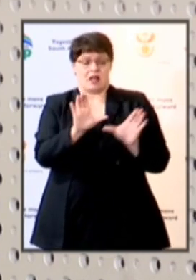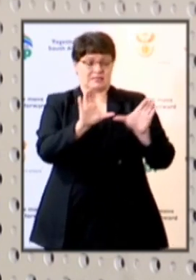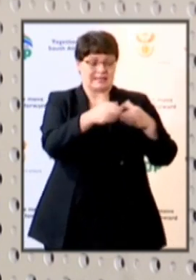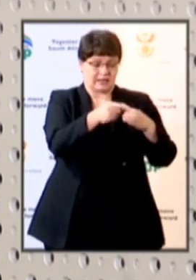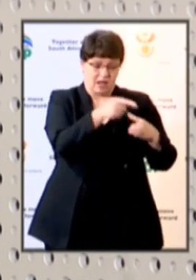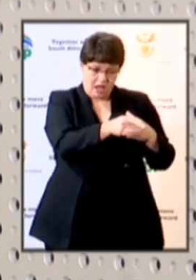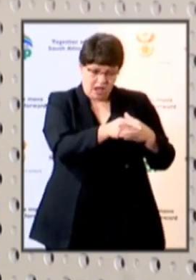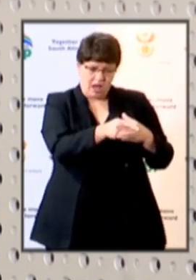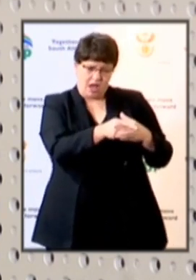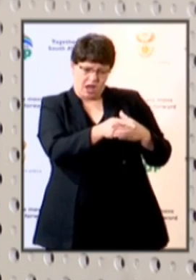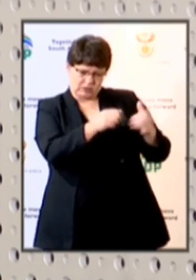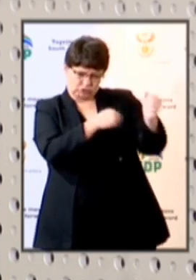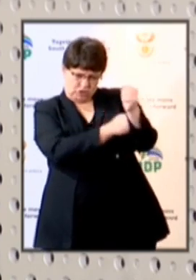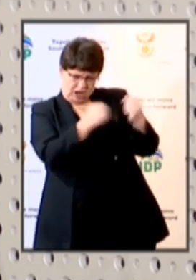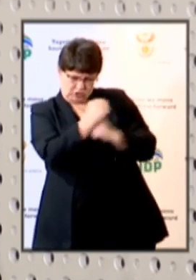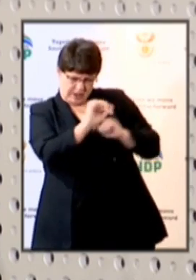sectors.